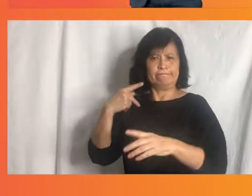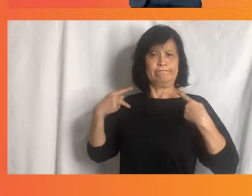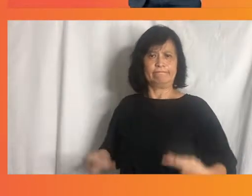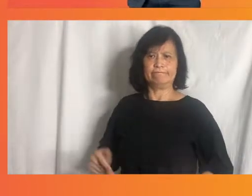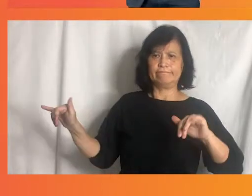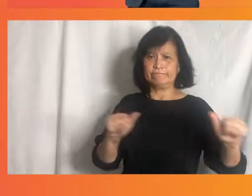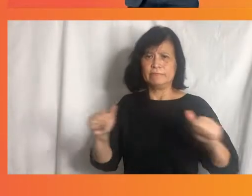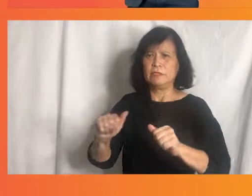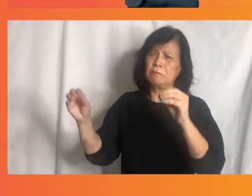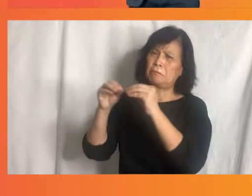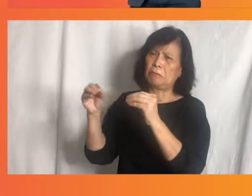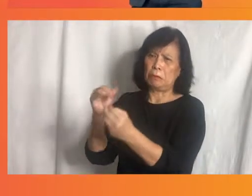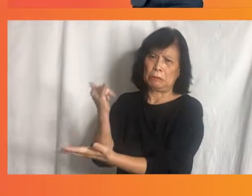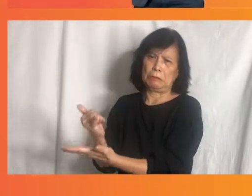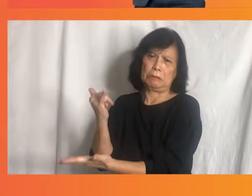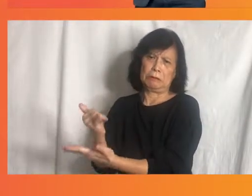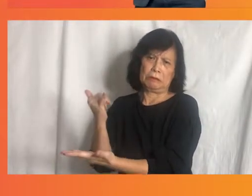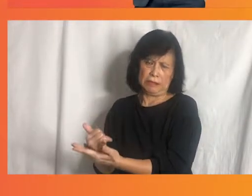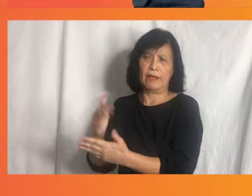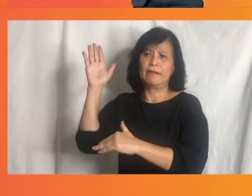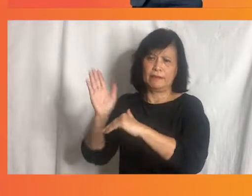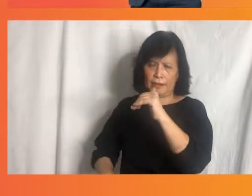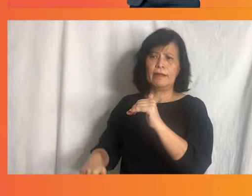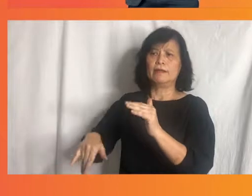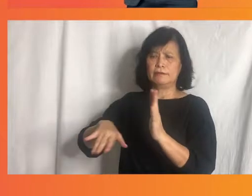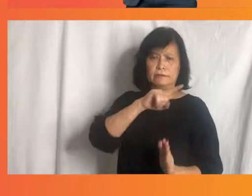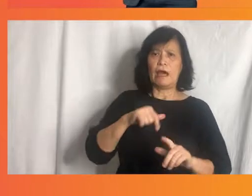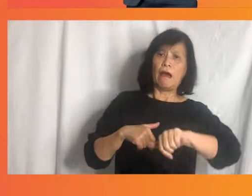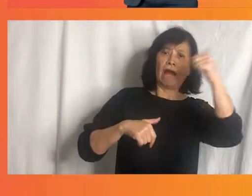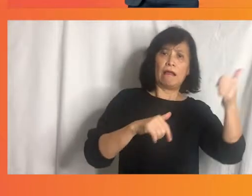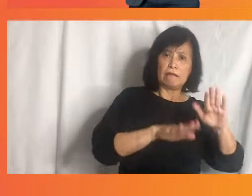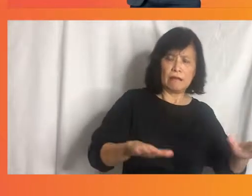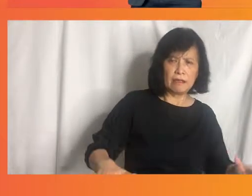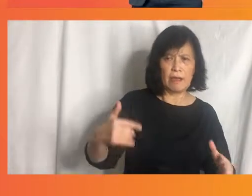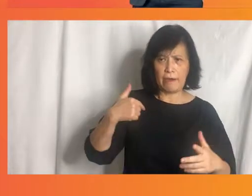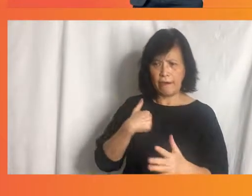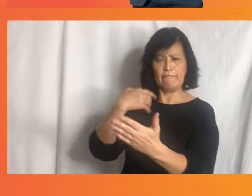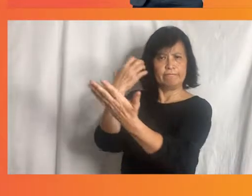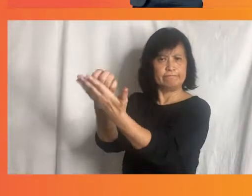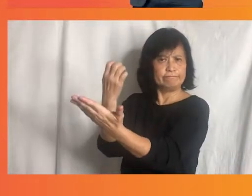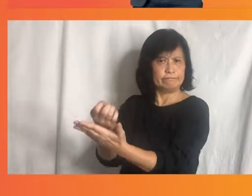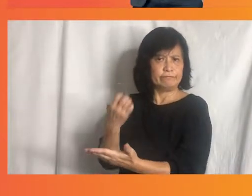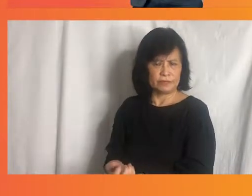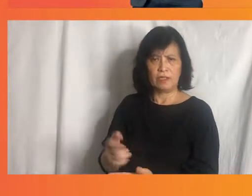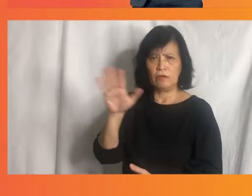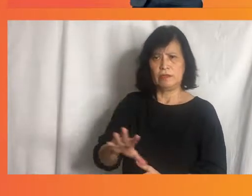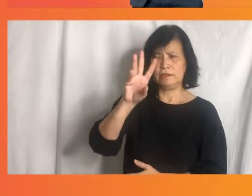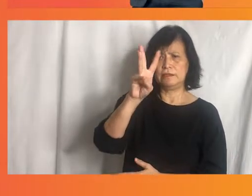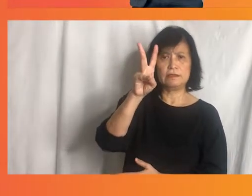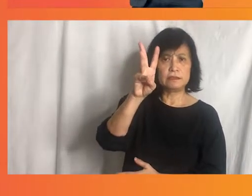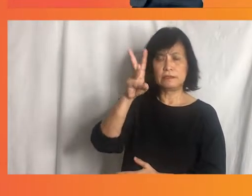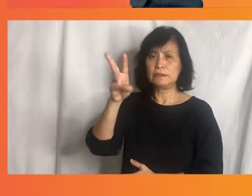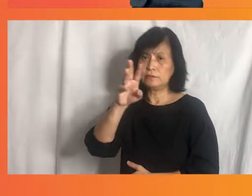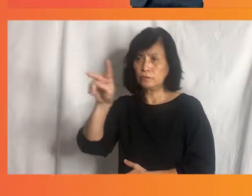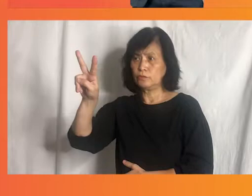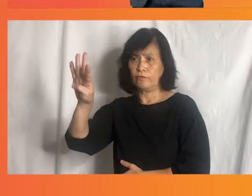sedentary behavior than their typically developing peers. There are numerous evidence showing that only 16 to 24% of